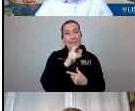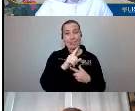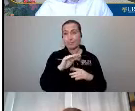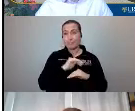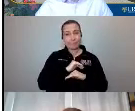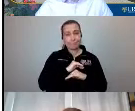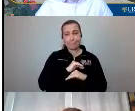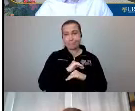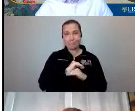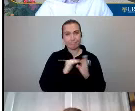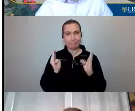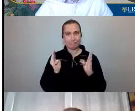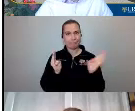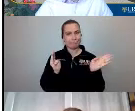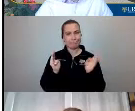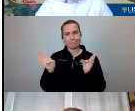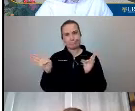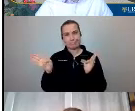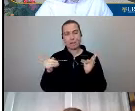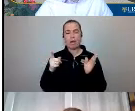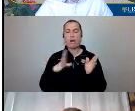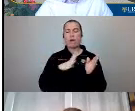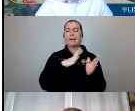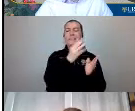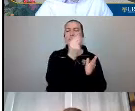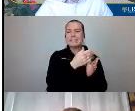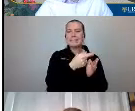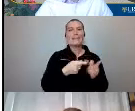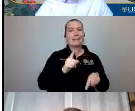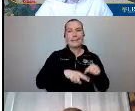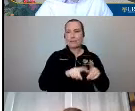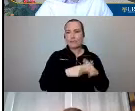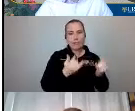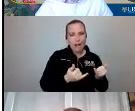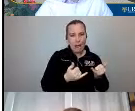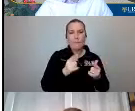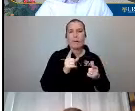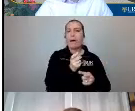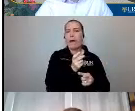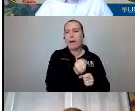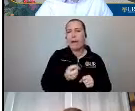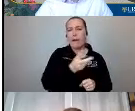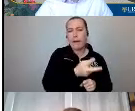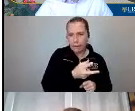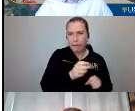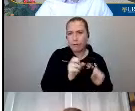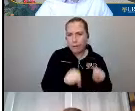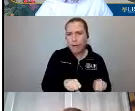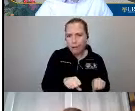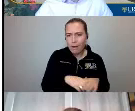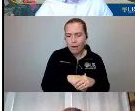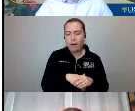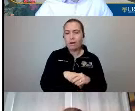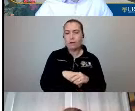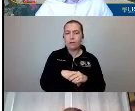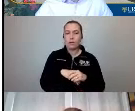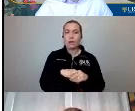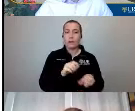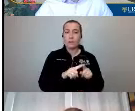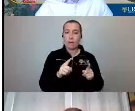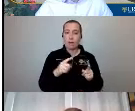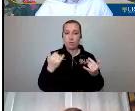can start, as long as they have that information available. But we are not currently screening patients outside of the eligibility